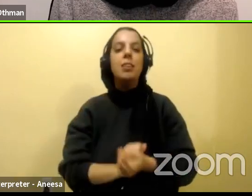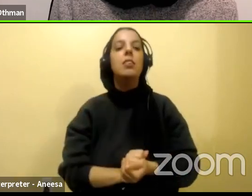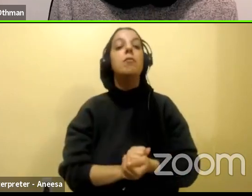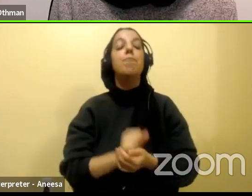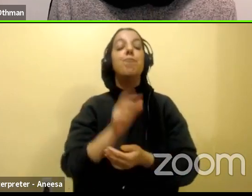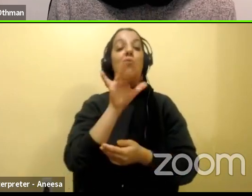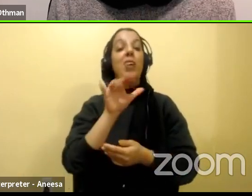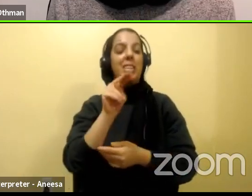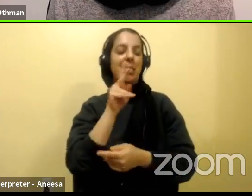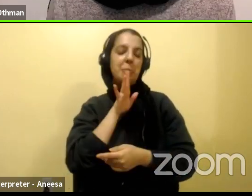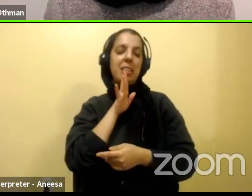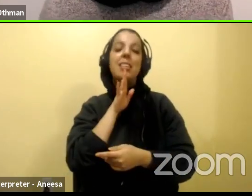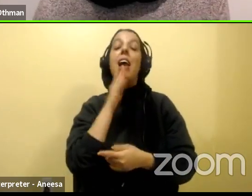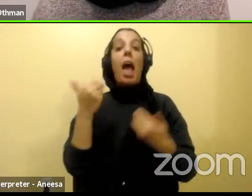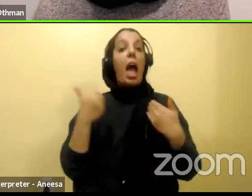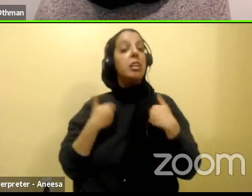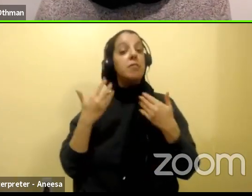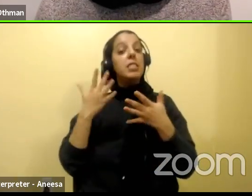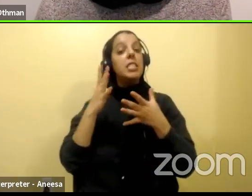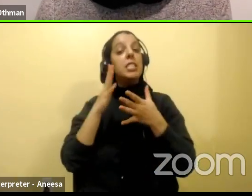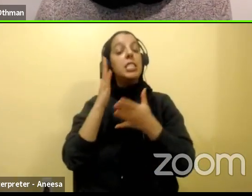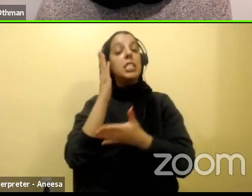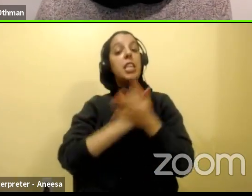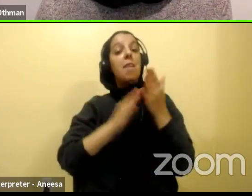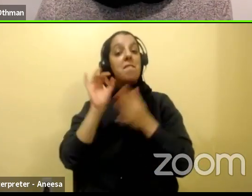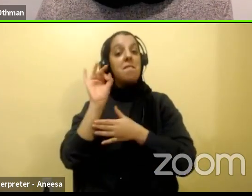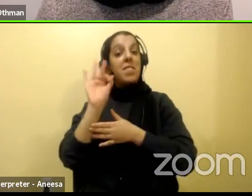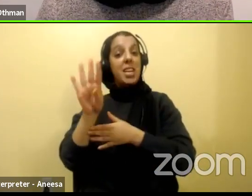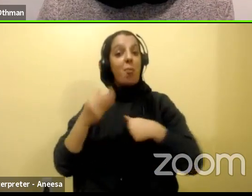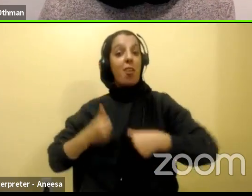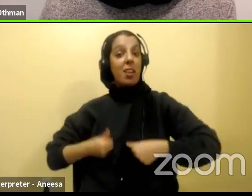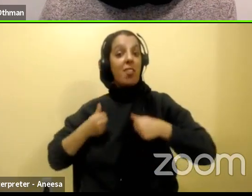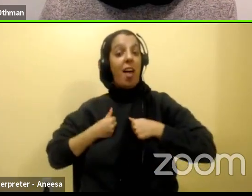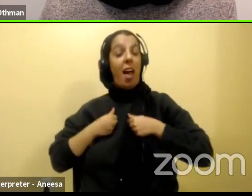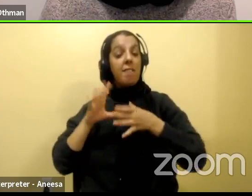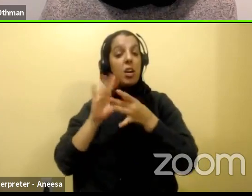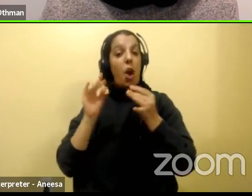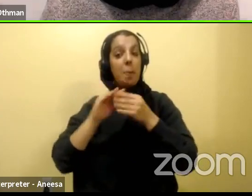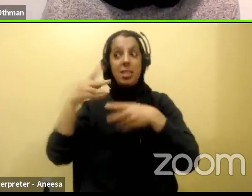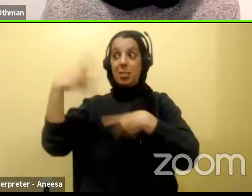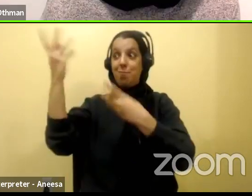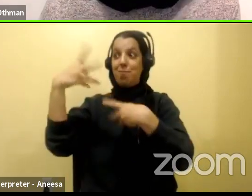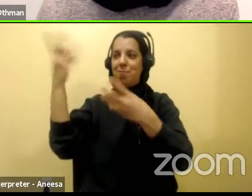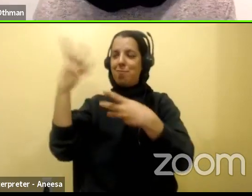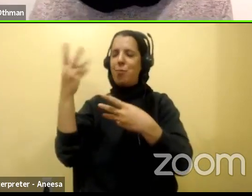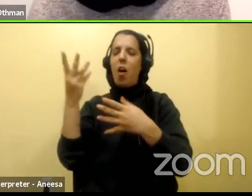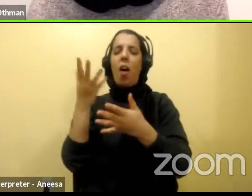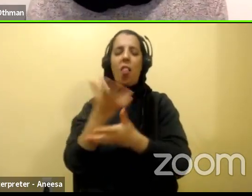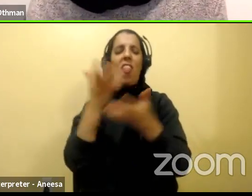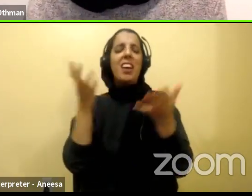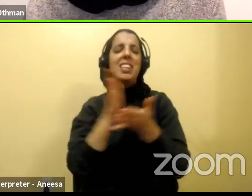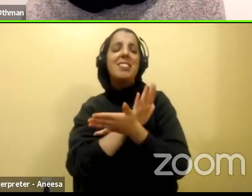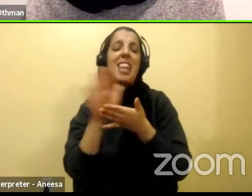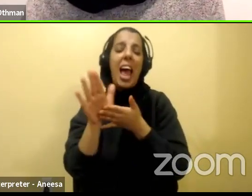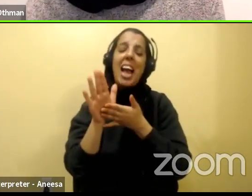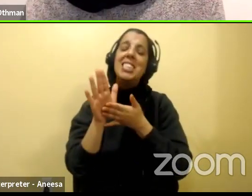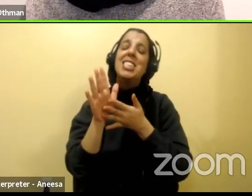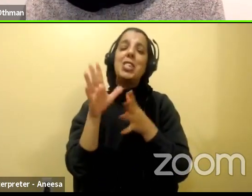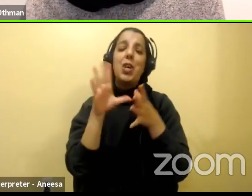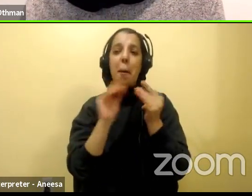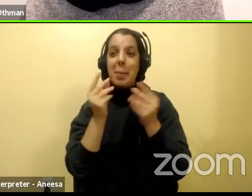some comments in the Facebook Live. A lot of loving comments. Everyone's very excited about